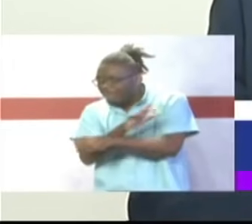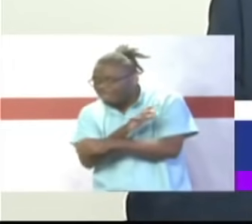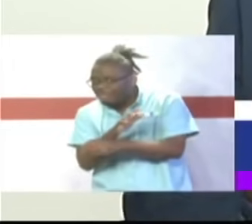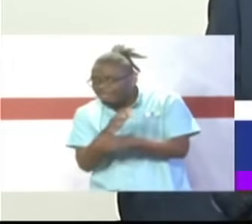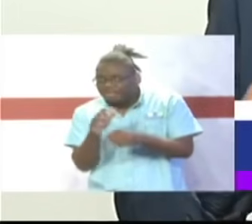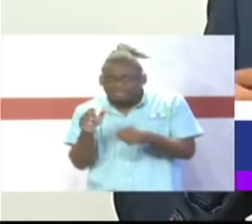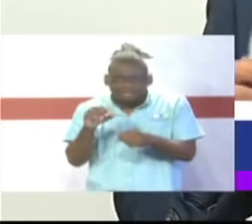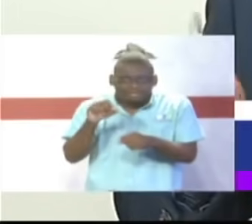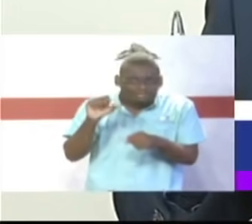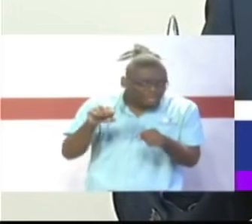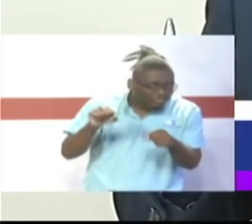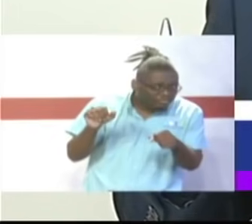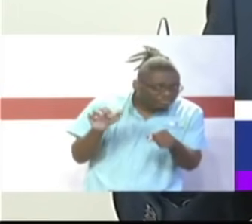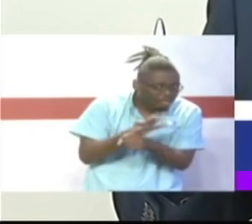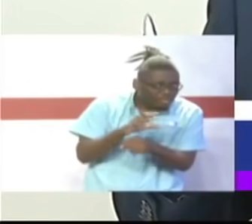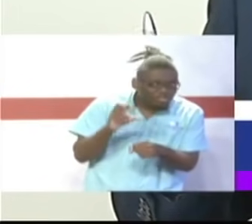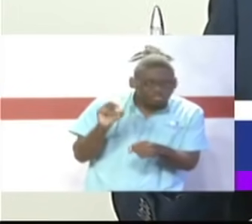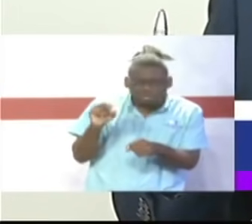at the